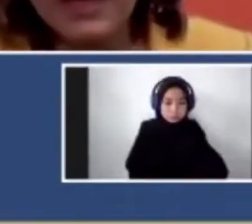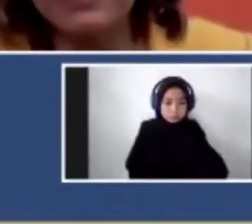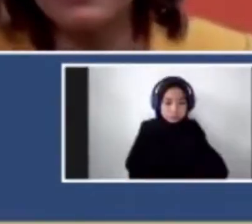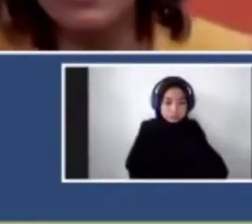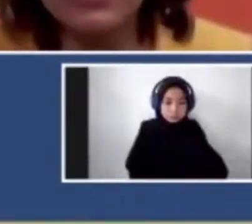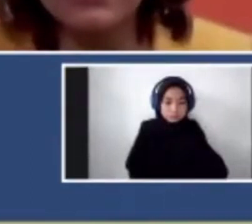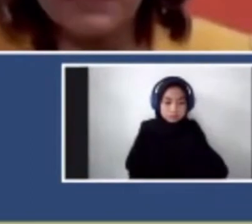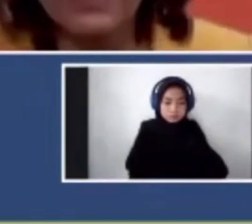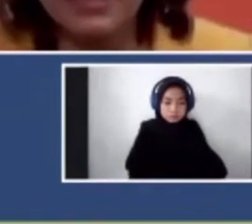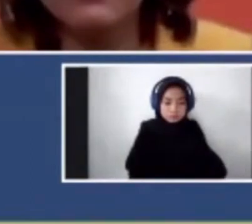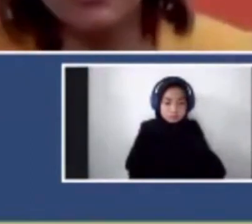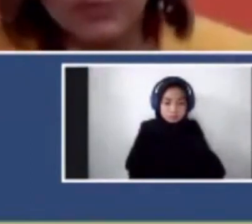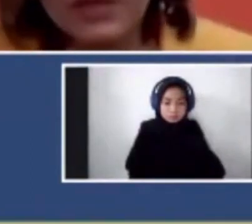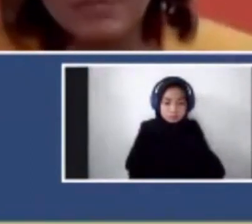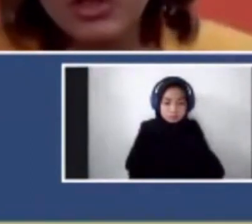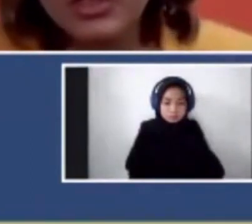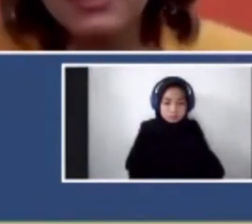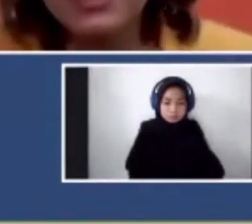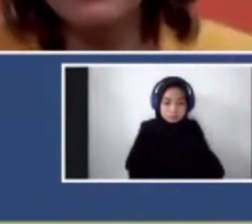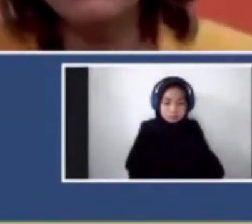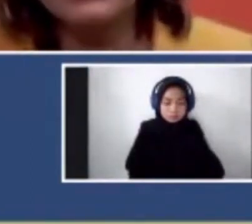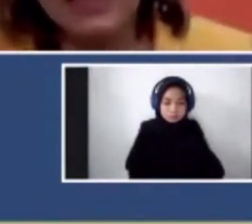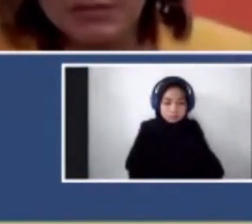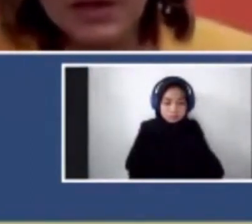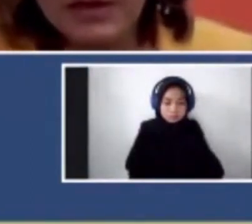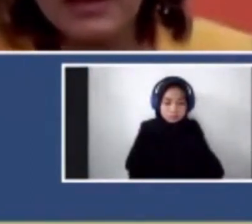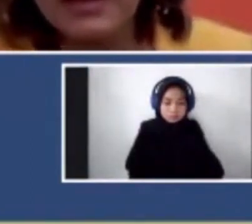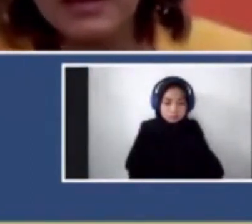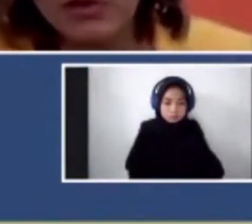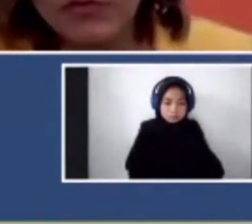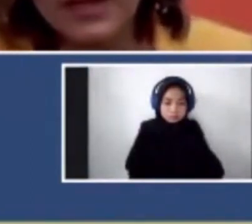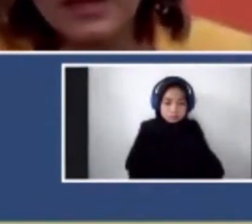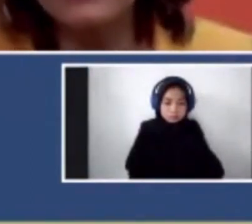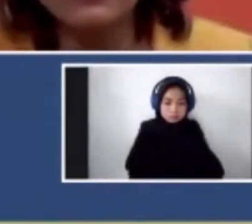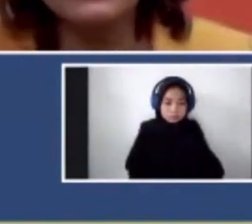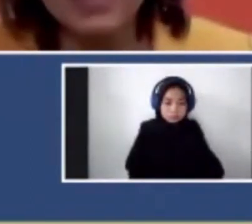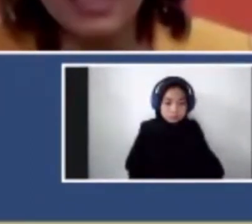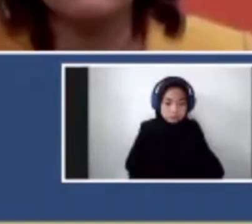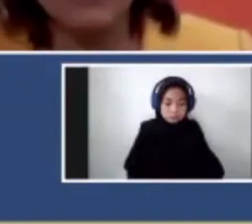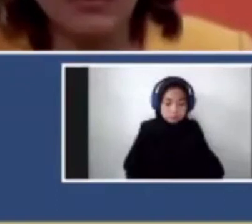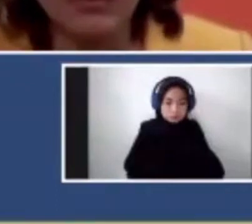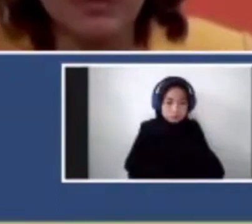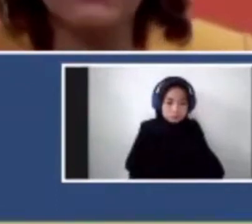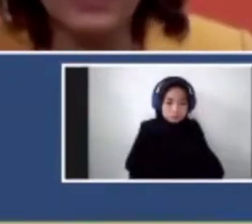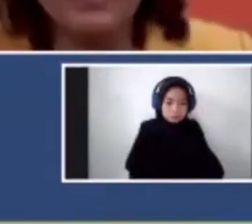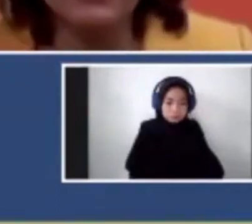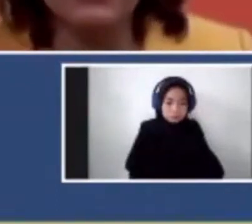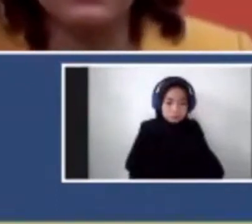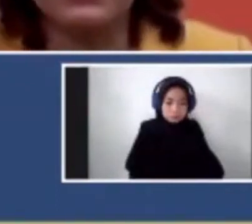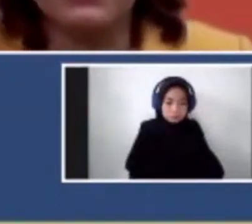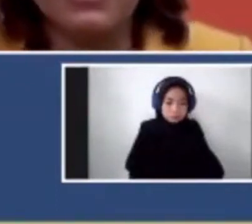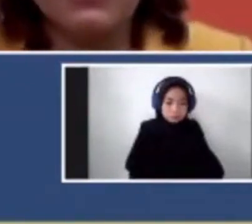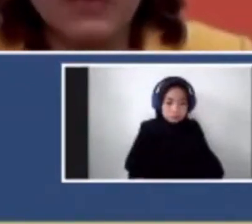promote that the final outcome of this project be taken by the government and do the same to provide them